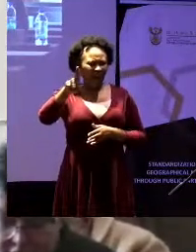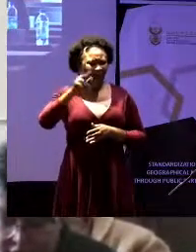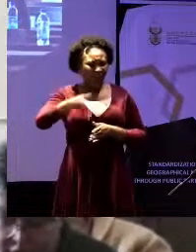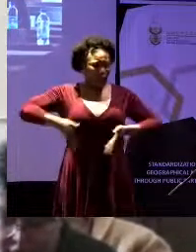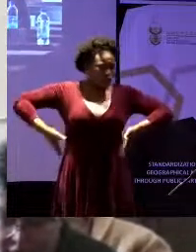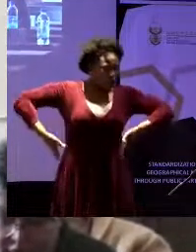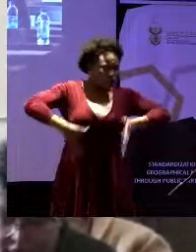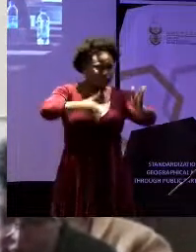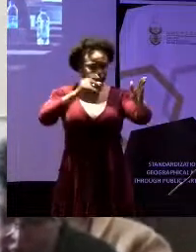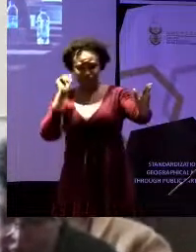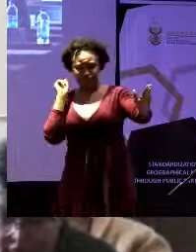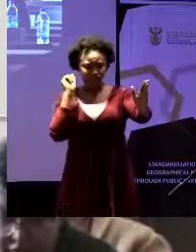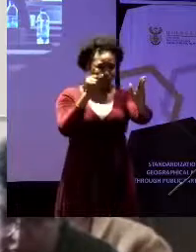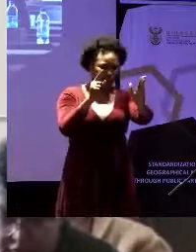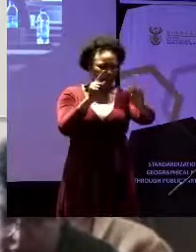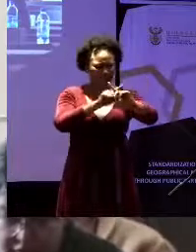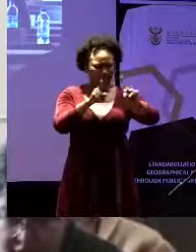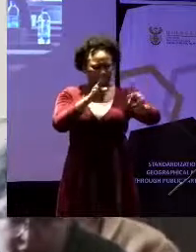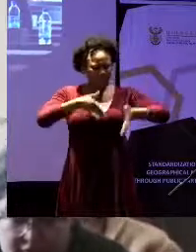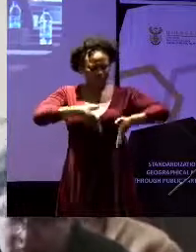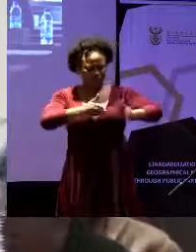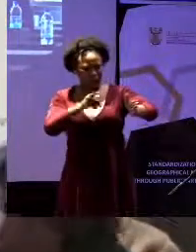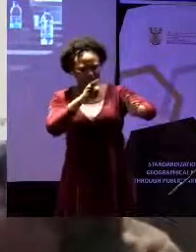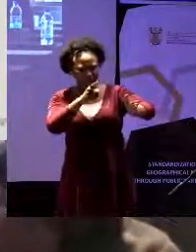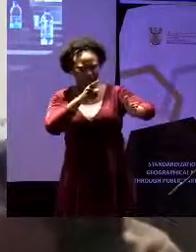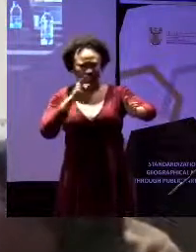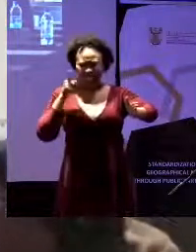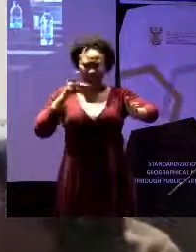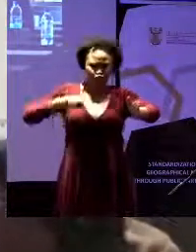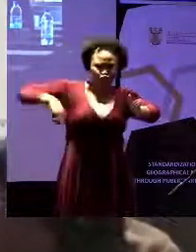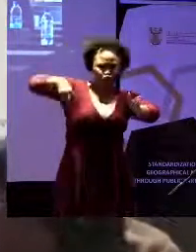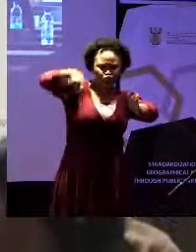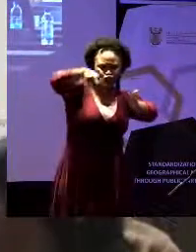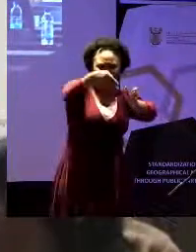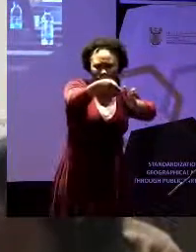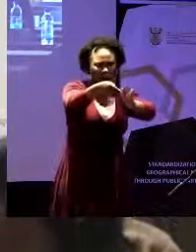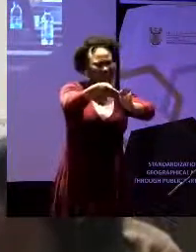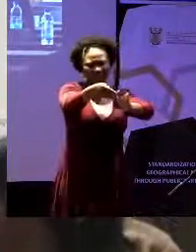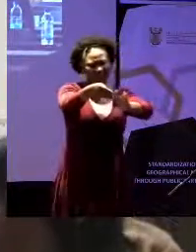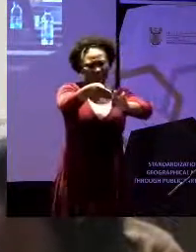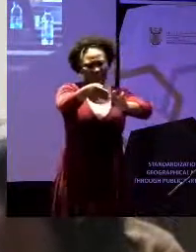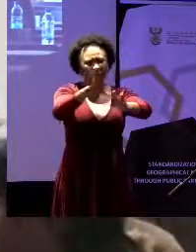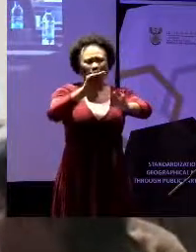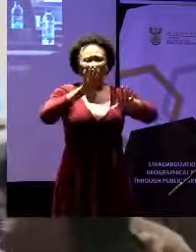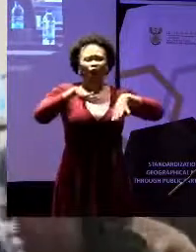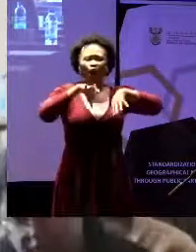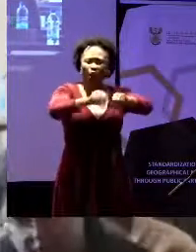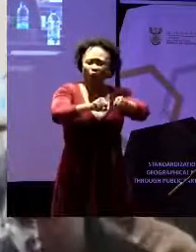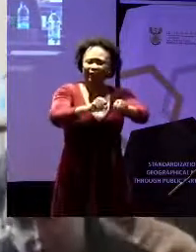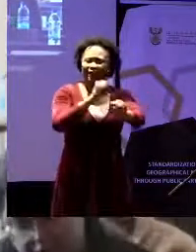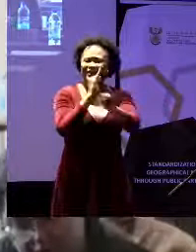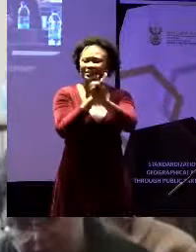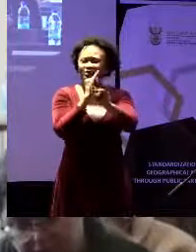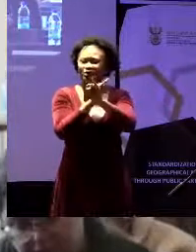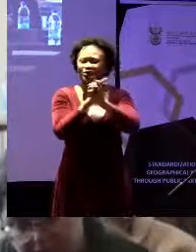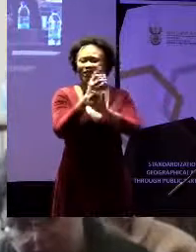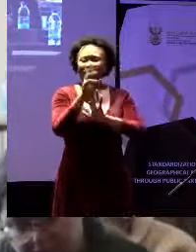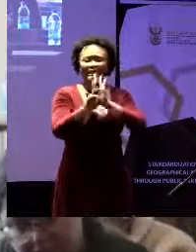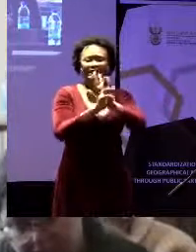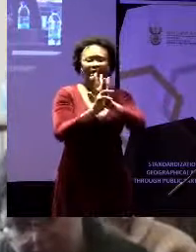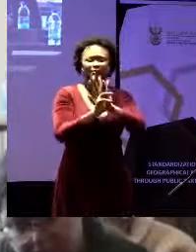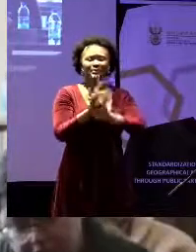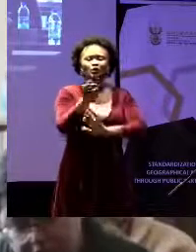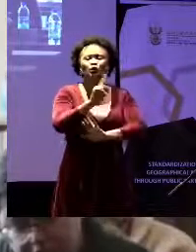is not the route the Voortrekkers travel. We are sitting with colonial institutions that represents pedophiles,